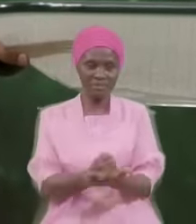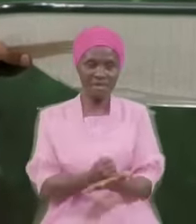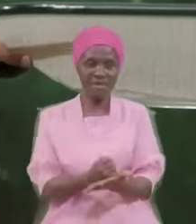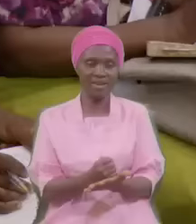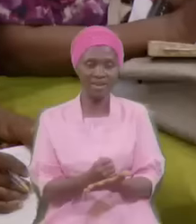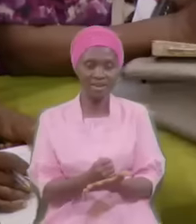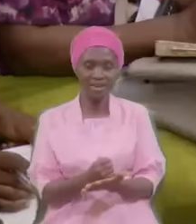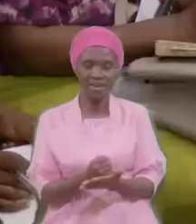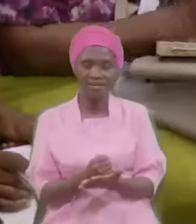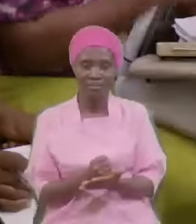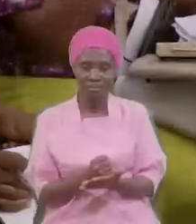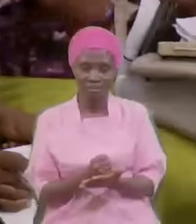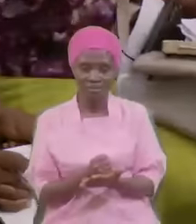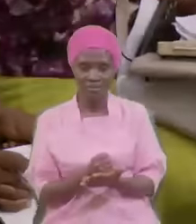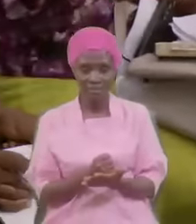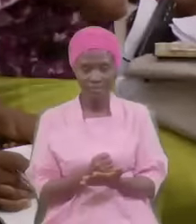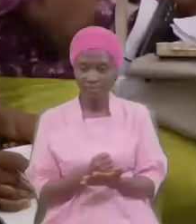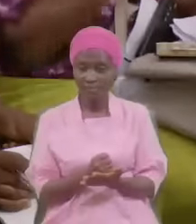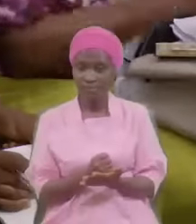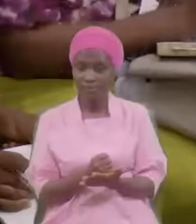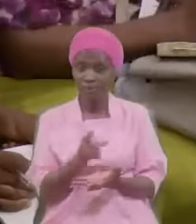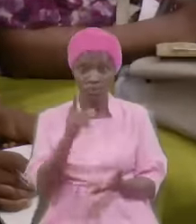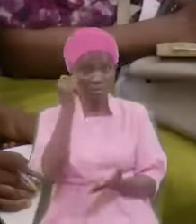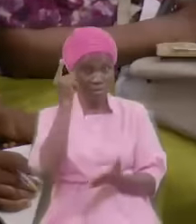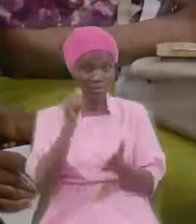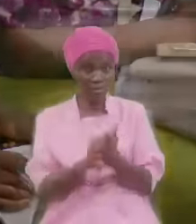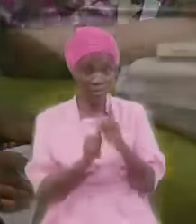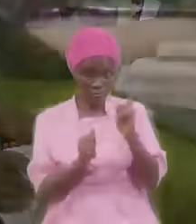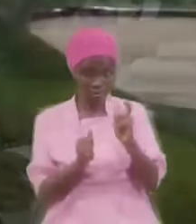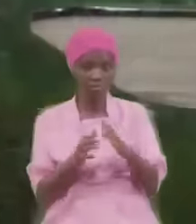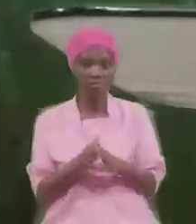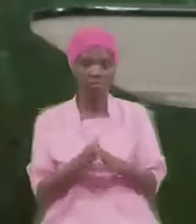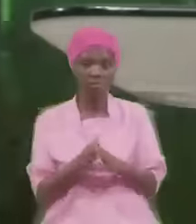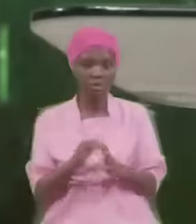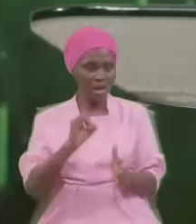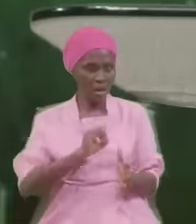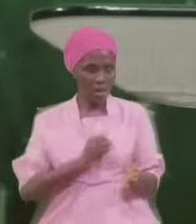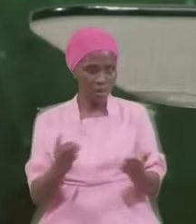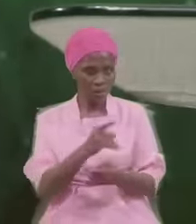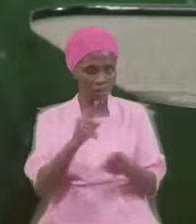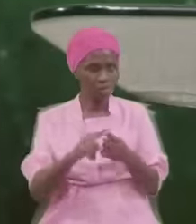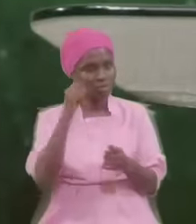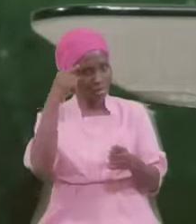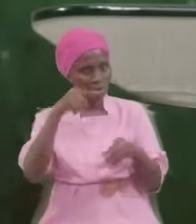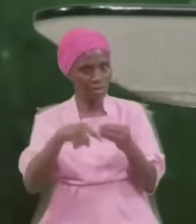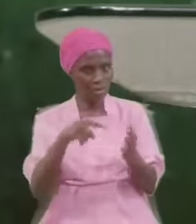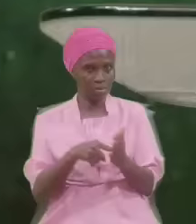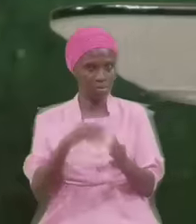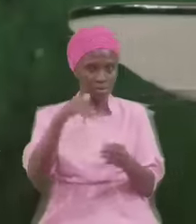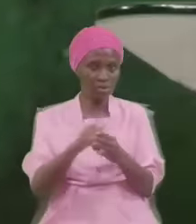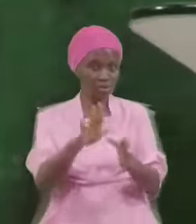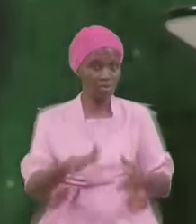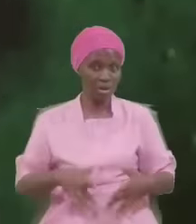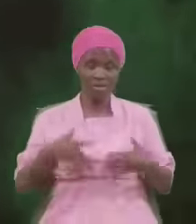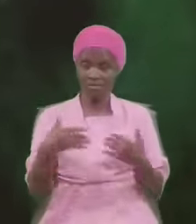amen there. You understand that? I want you to think about this in your life. If